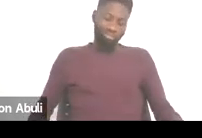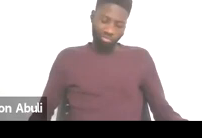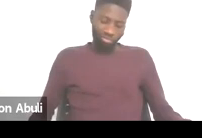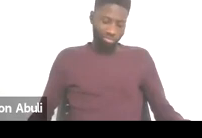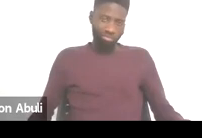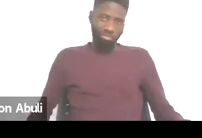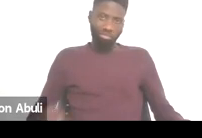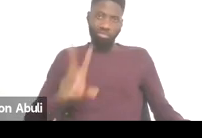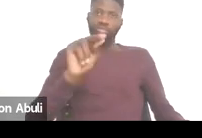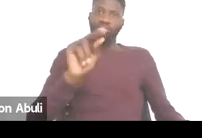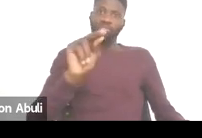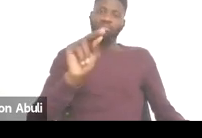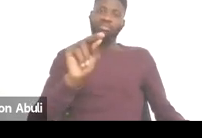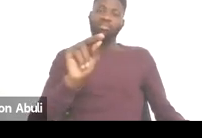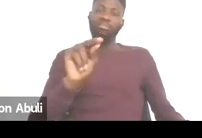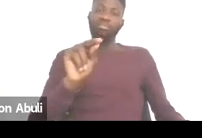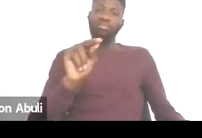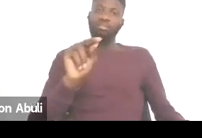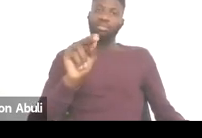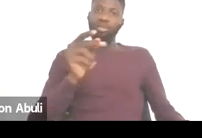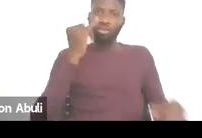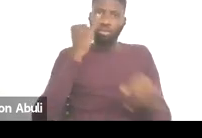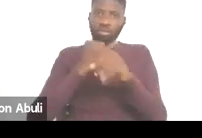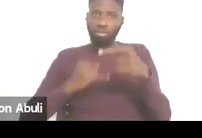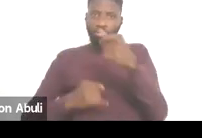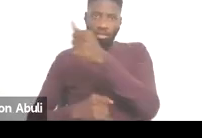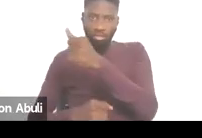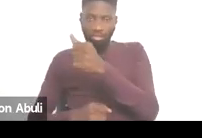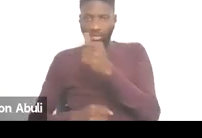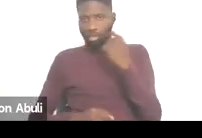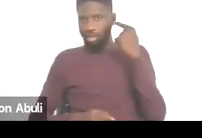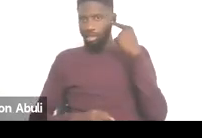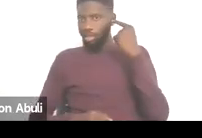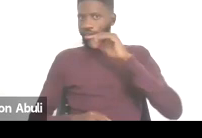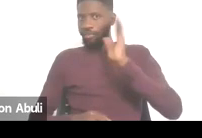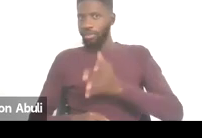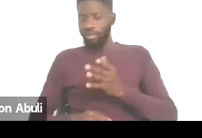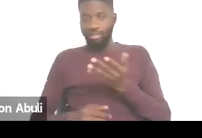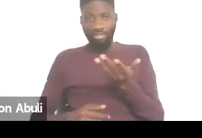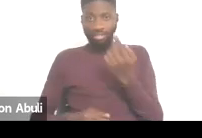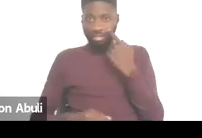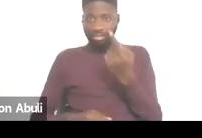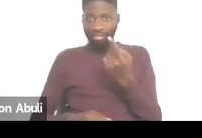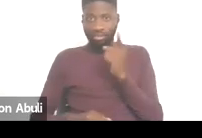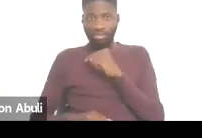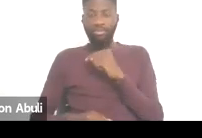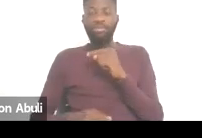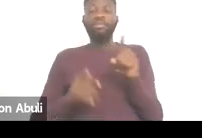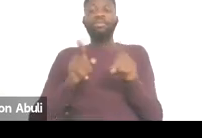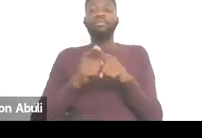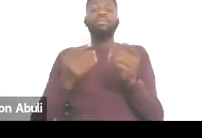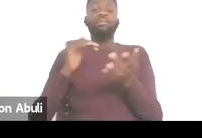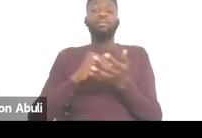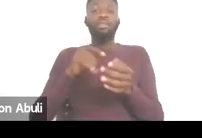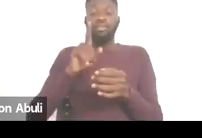"Apana, haufai kulipia kazi yote," which should be the case. And again, if you feel